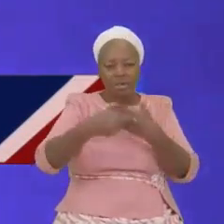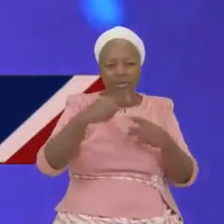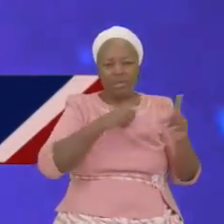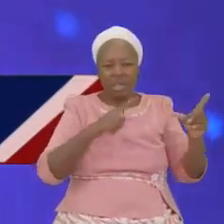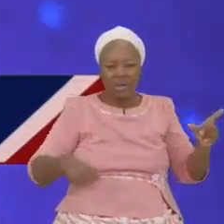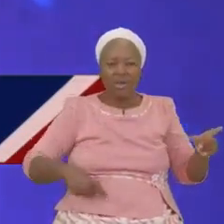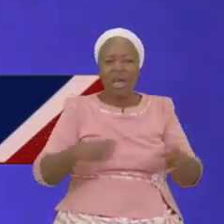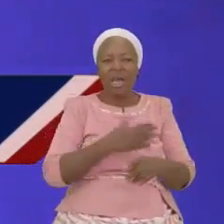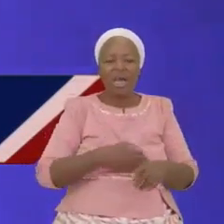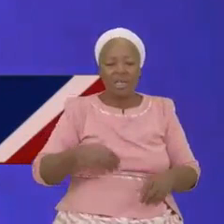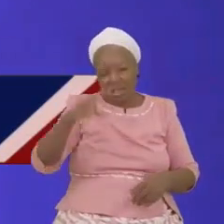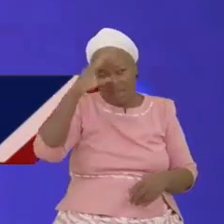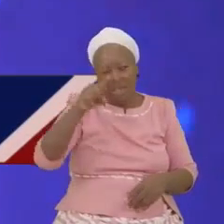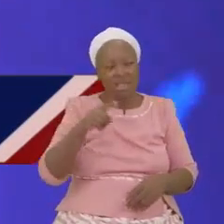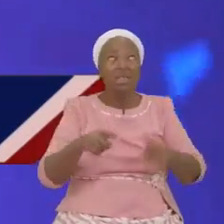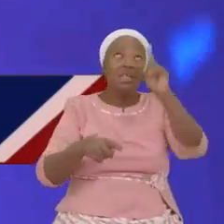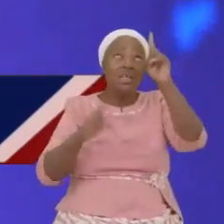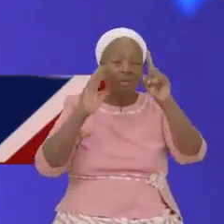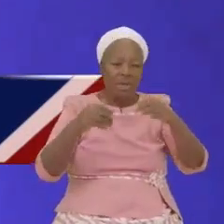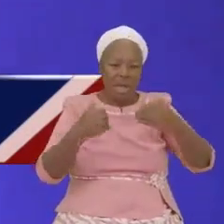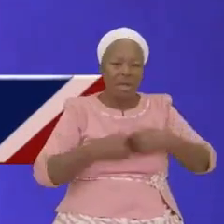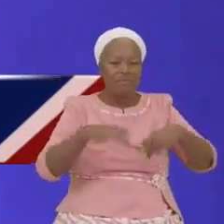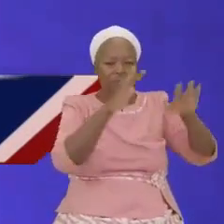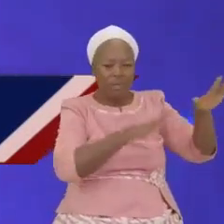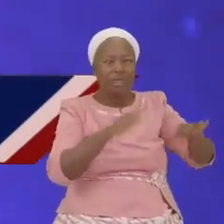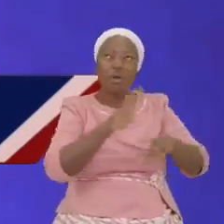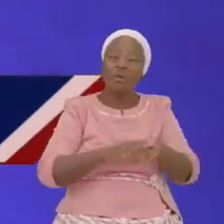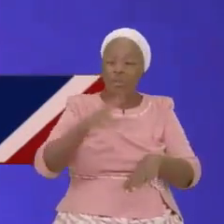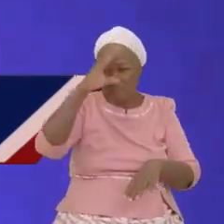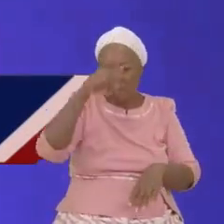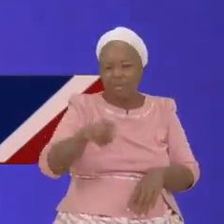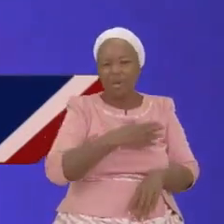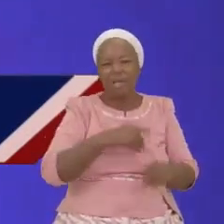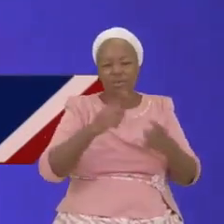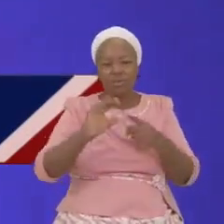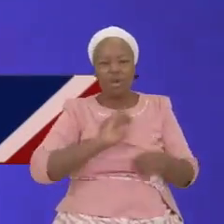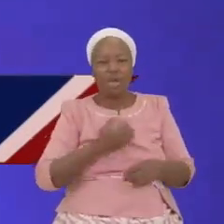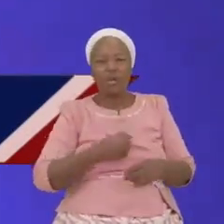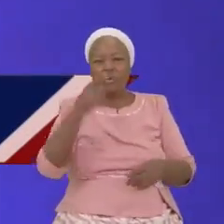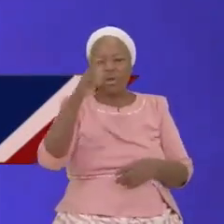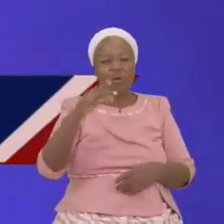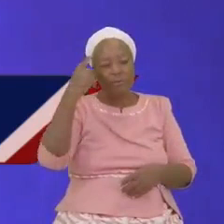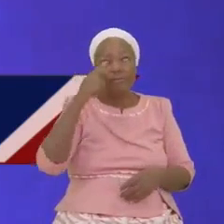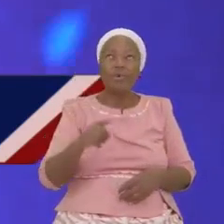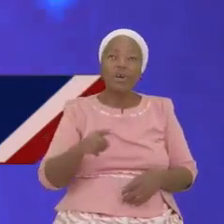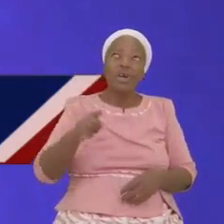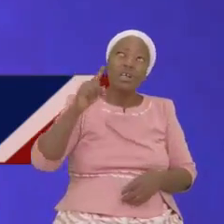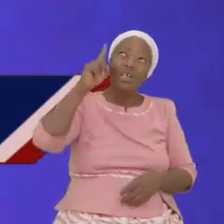will have mercy upon him and to our God, for he